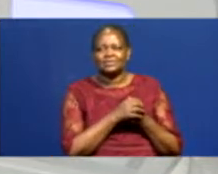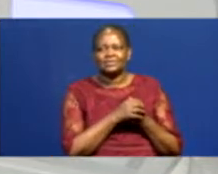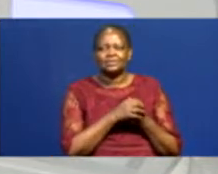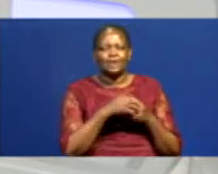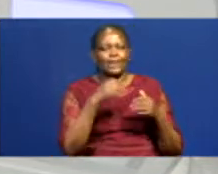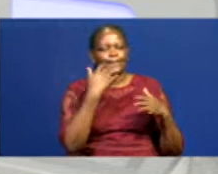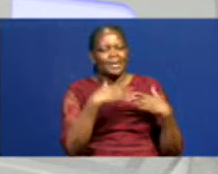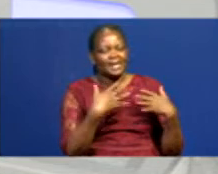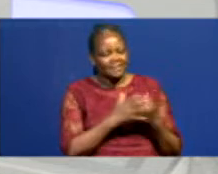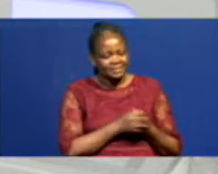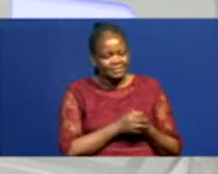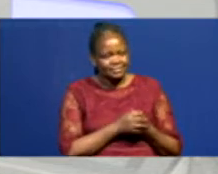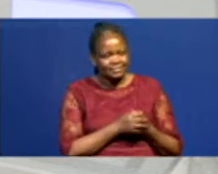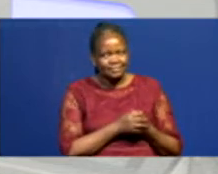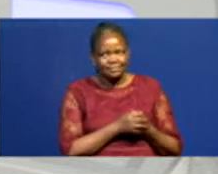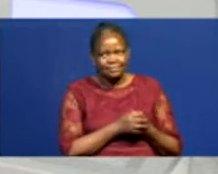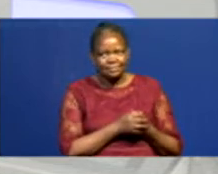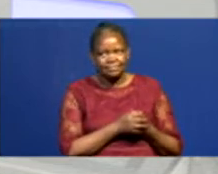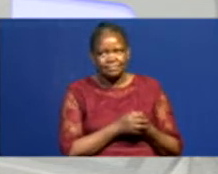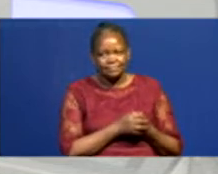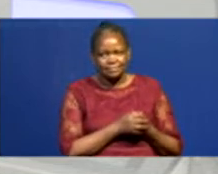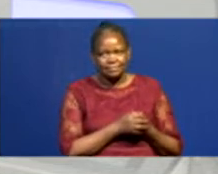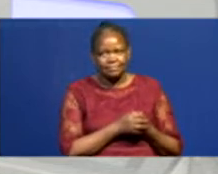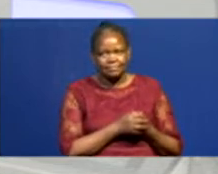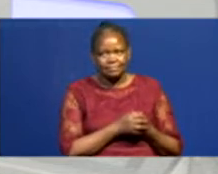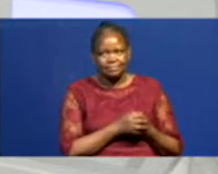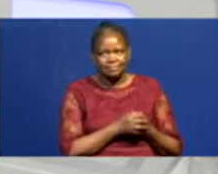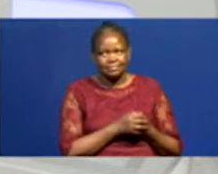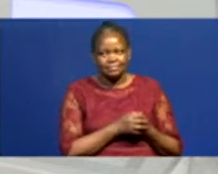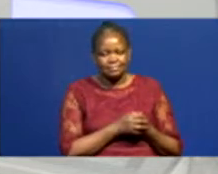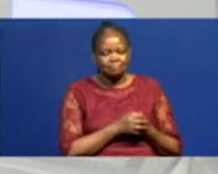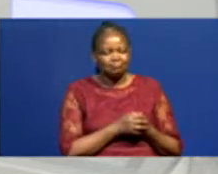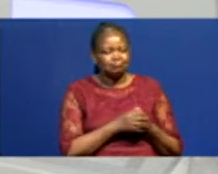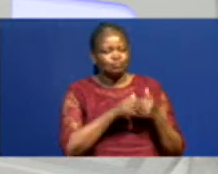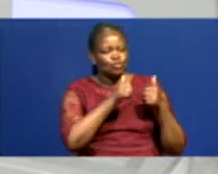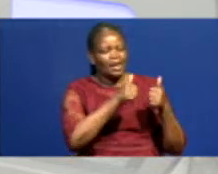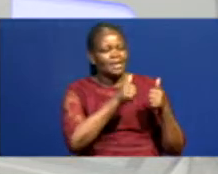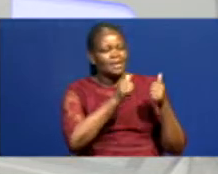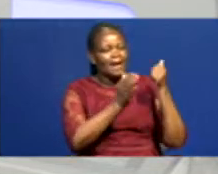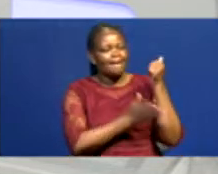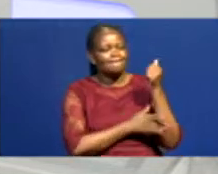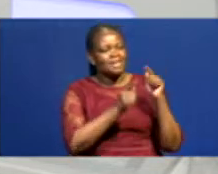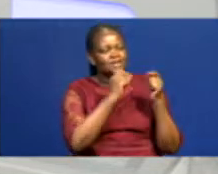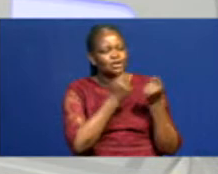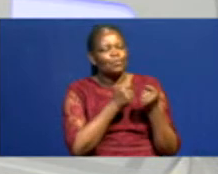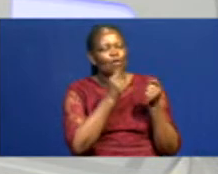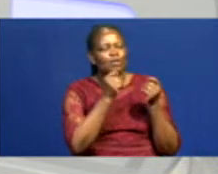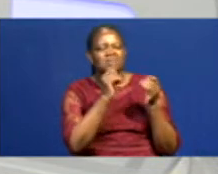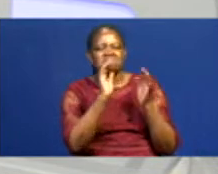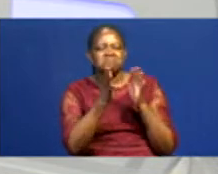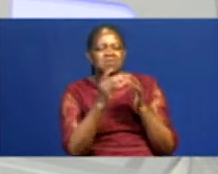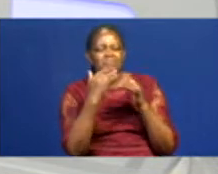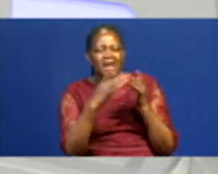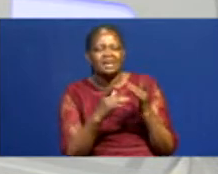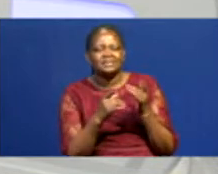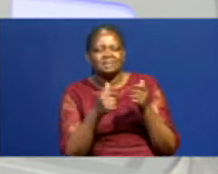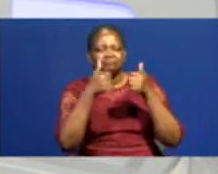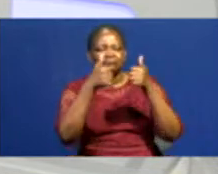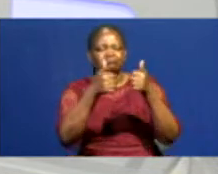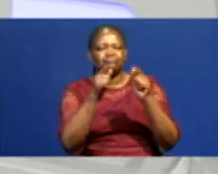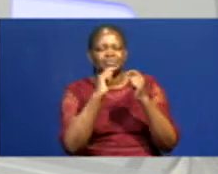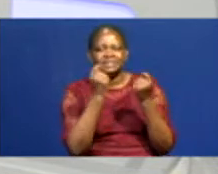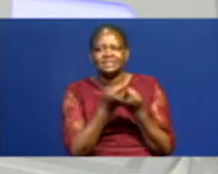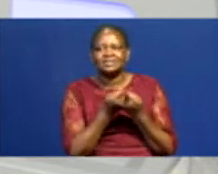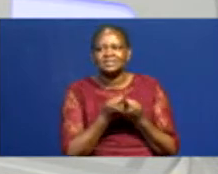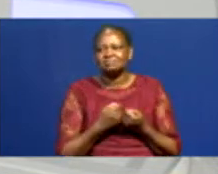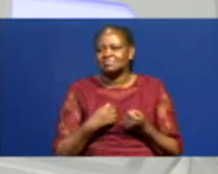play, be a star in a bad team, or be an average player in an elite team? Be